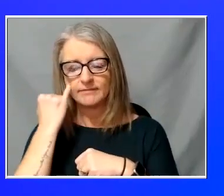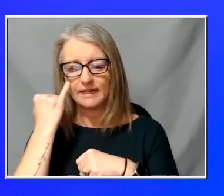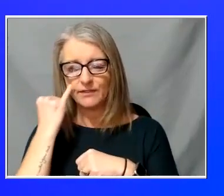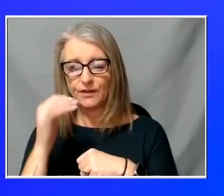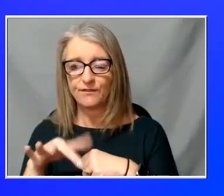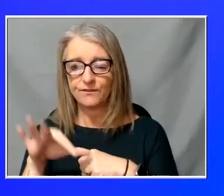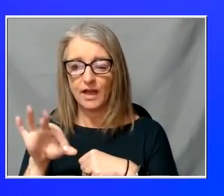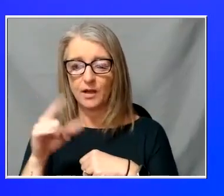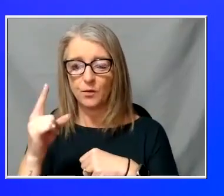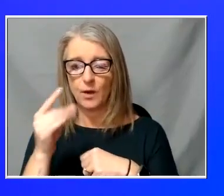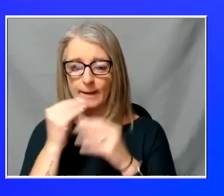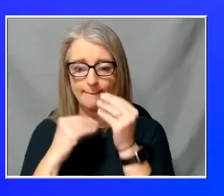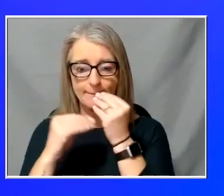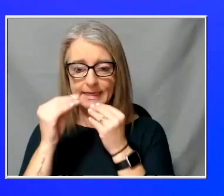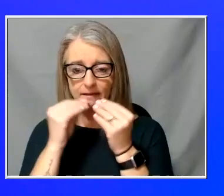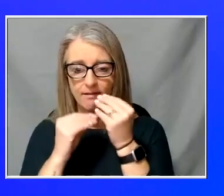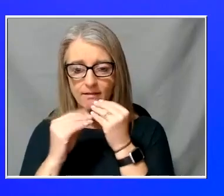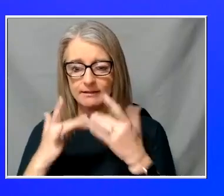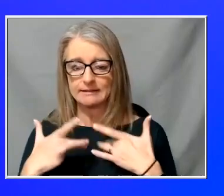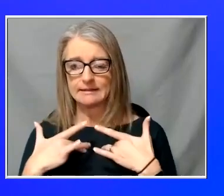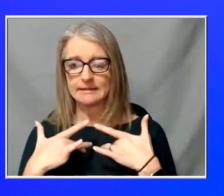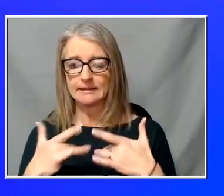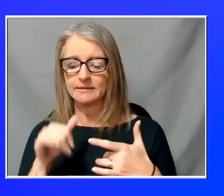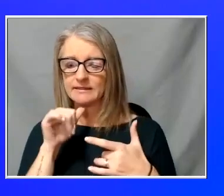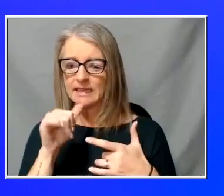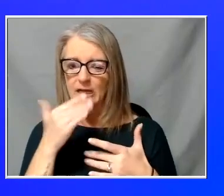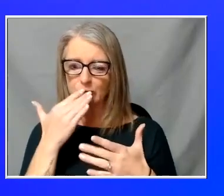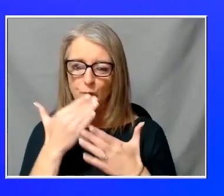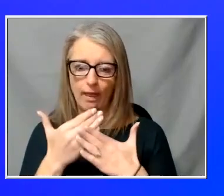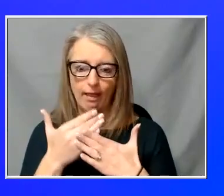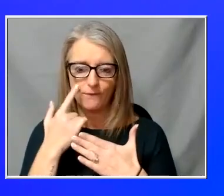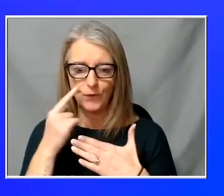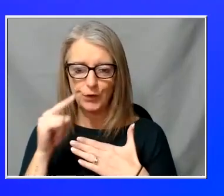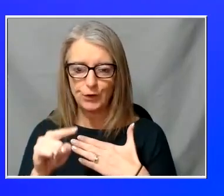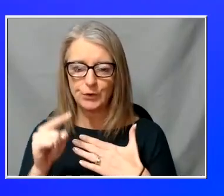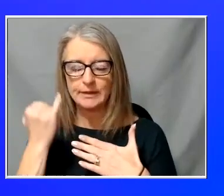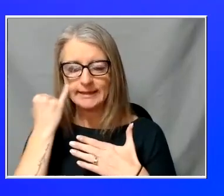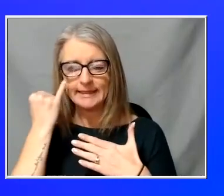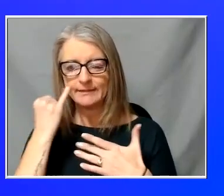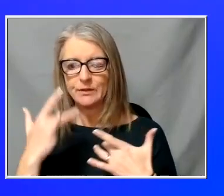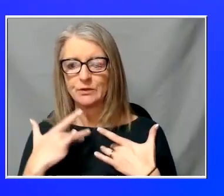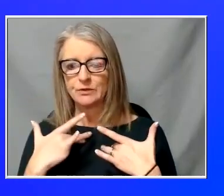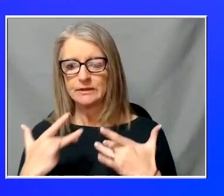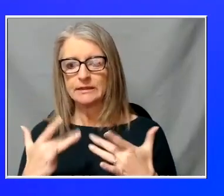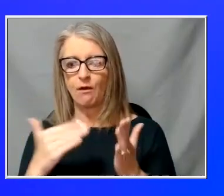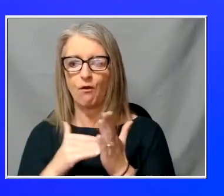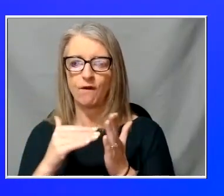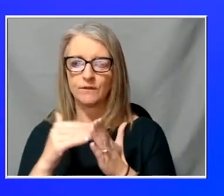the meals that typically not going so well, right? Typically, if you often